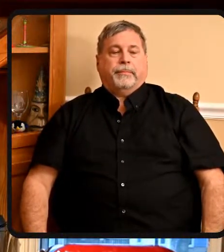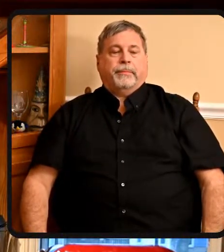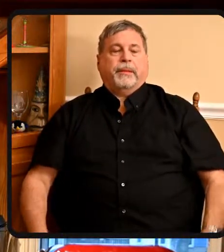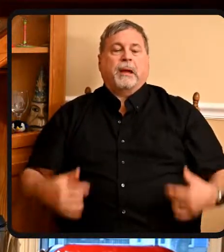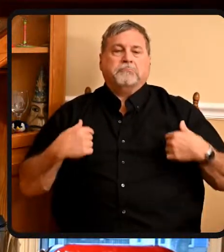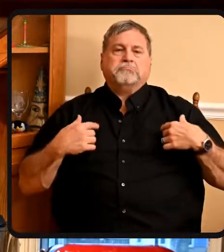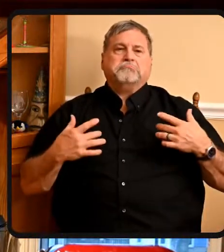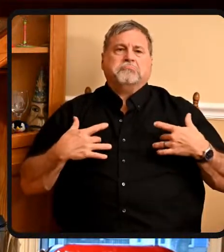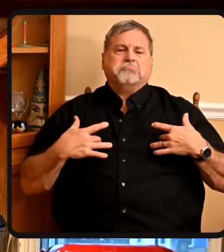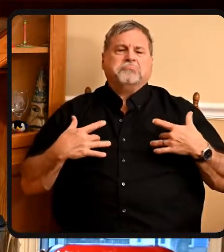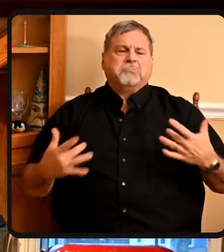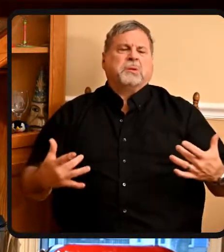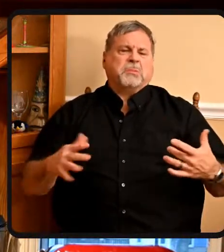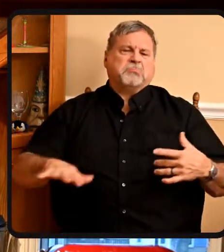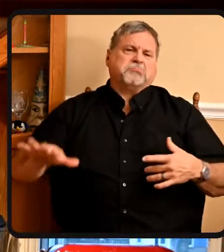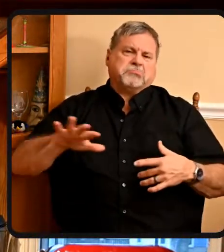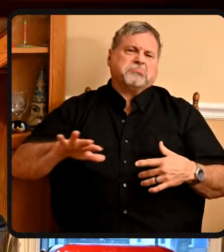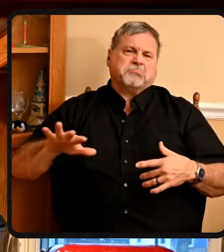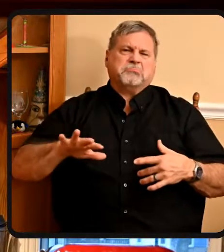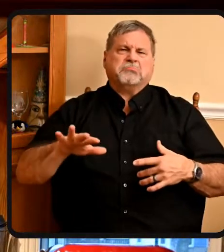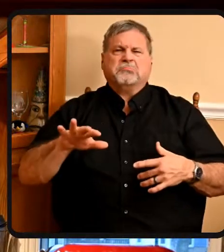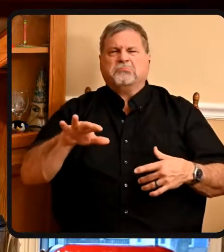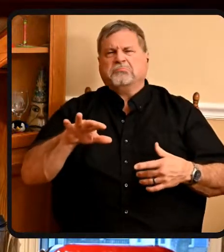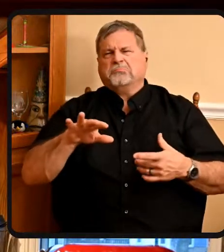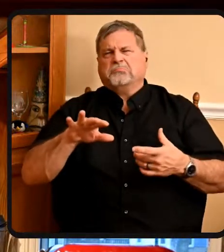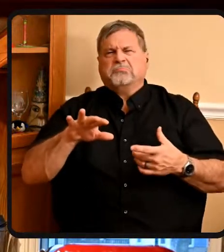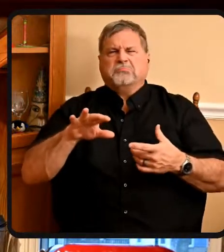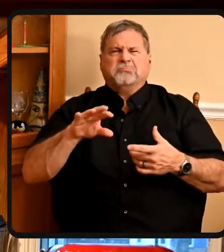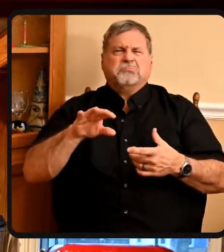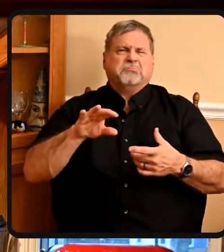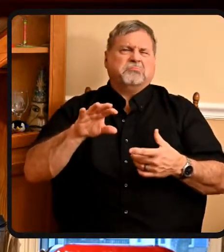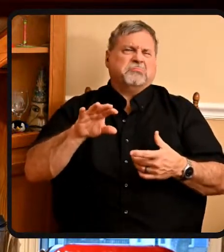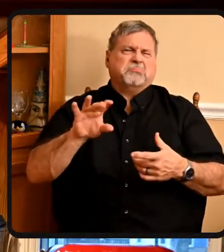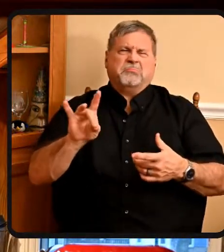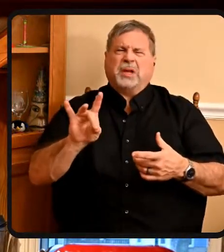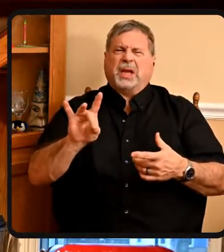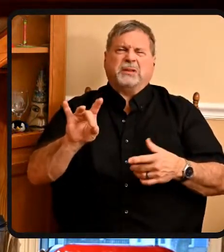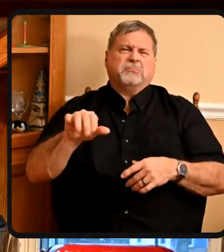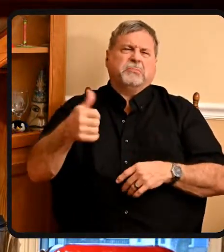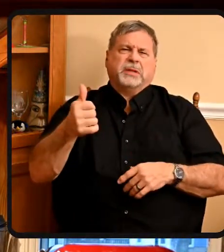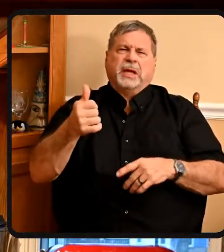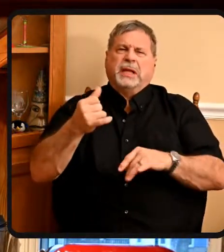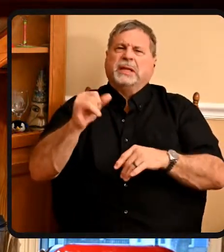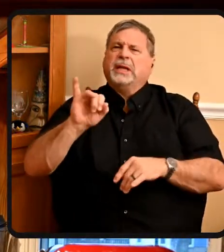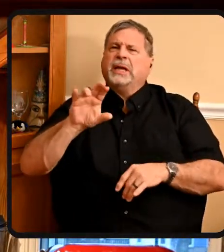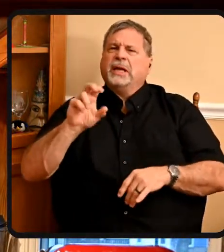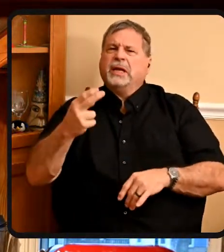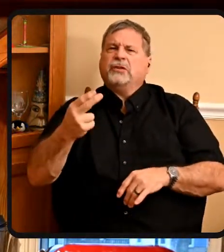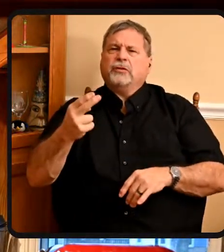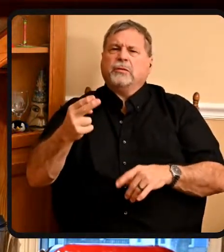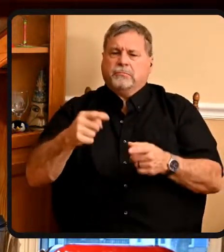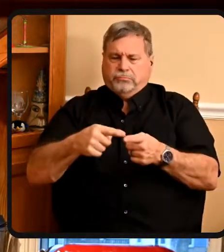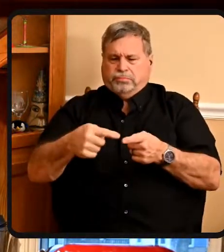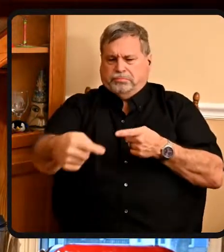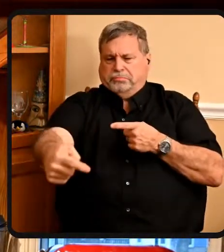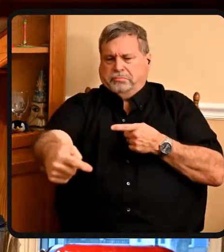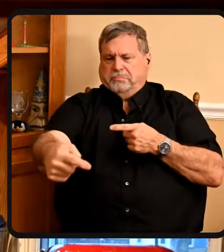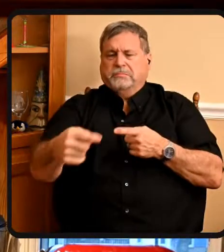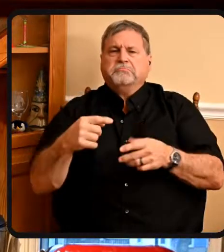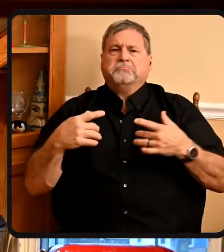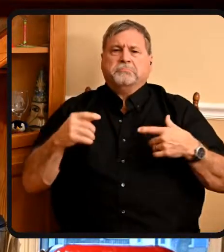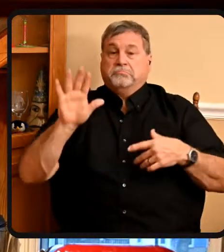get set up. So I typically will get them anywhere up to about 6, 8, 10 inches long, depending on how big you want